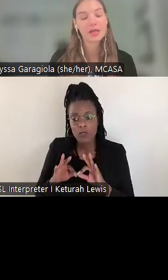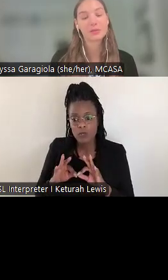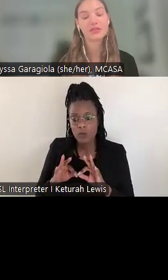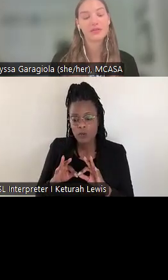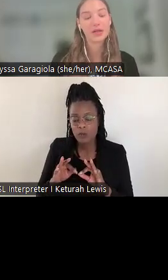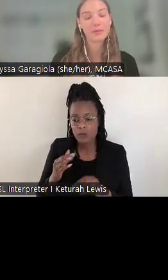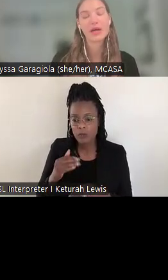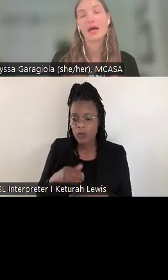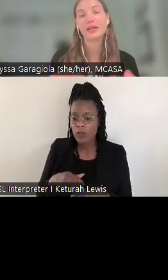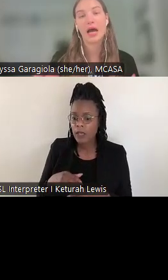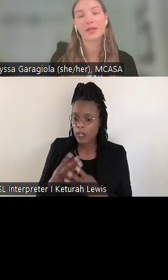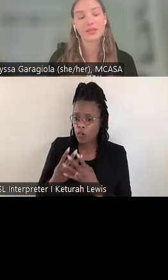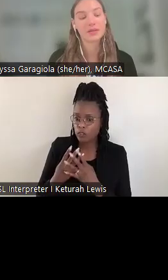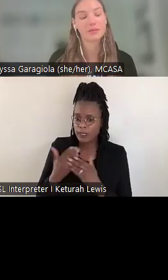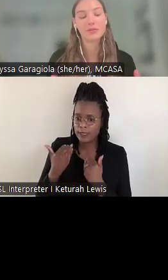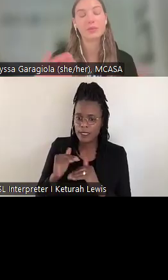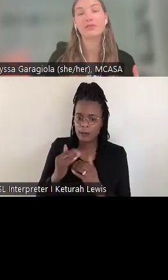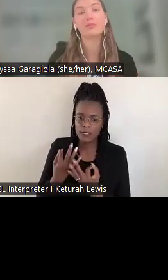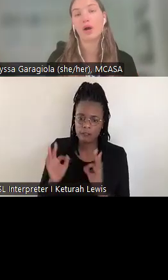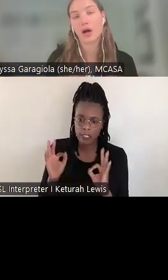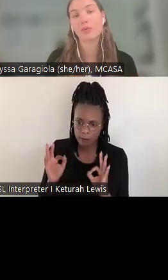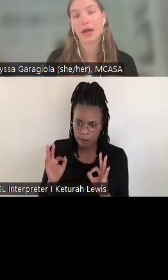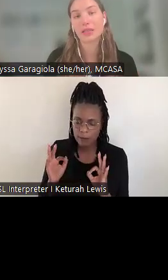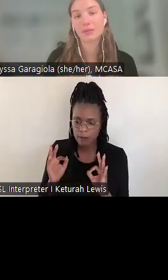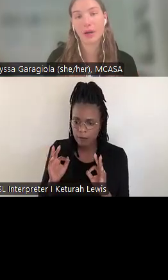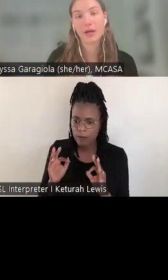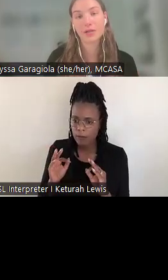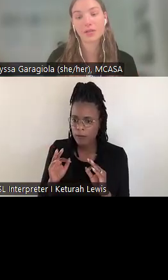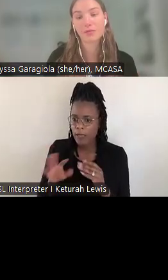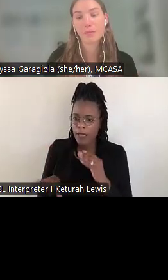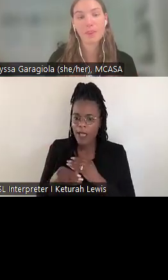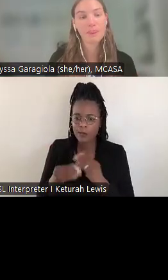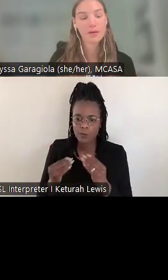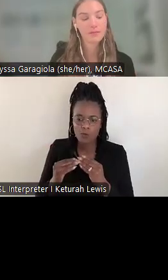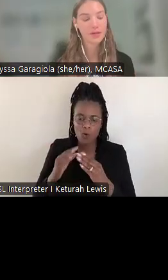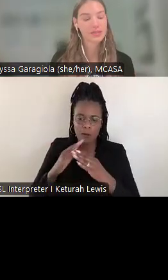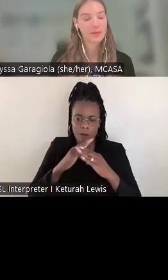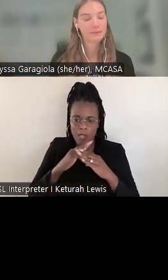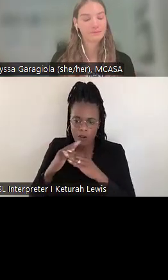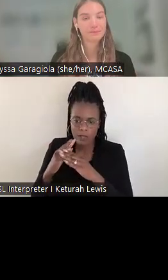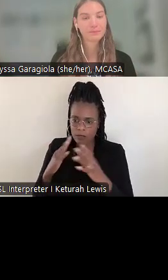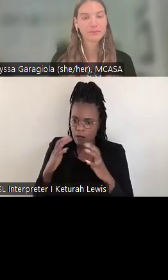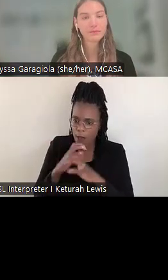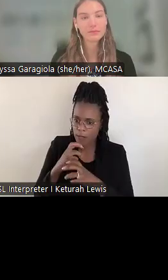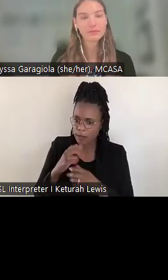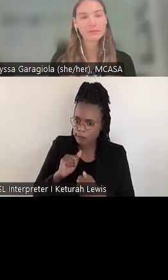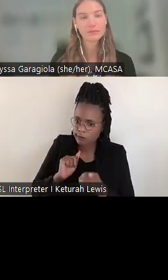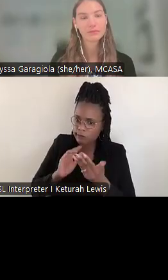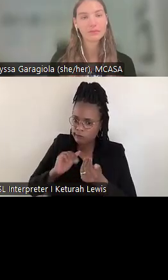limits someone's freedom, and that can add to, even more complex barriers. Next slide.